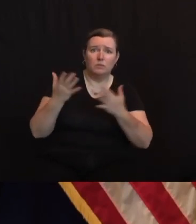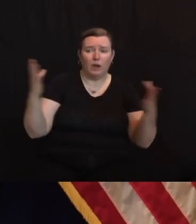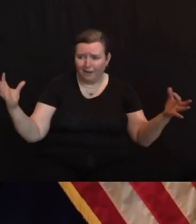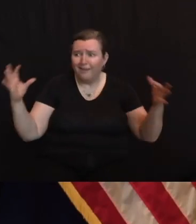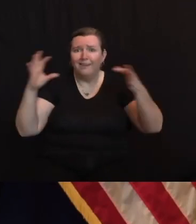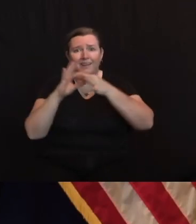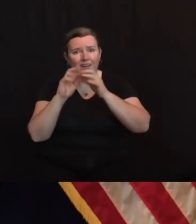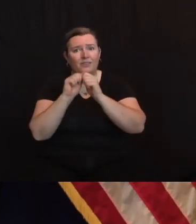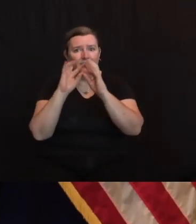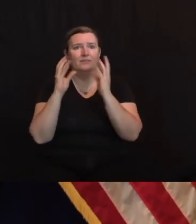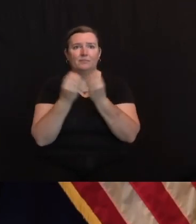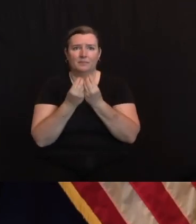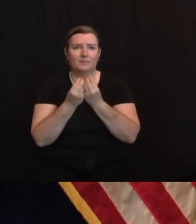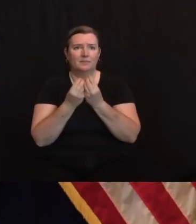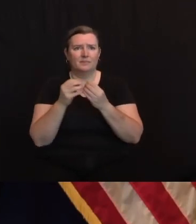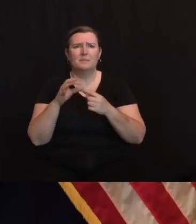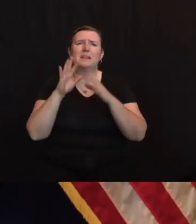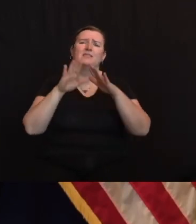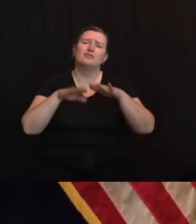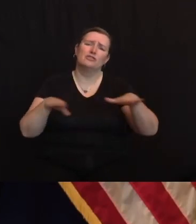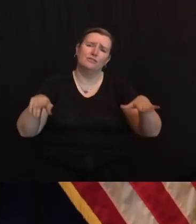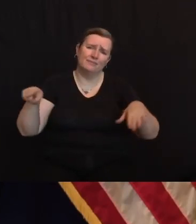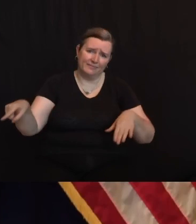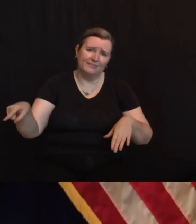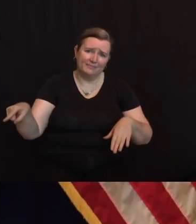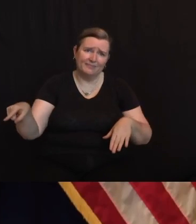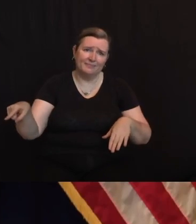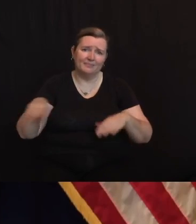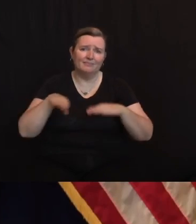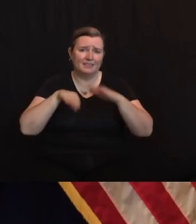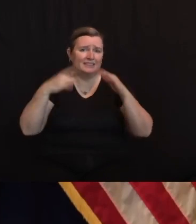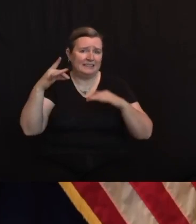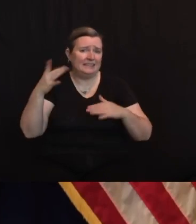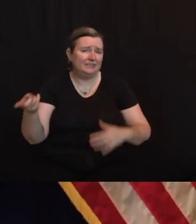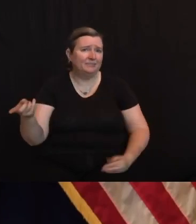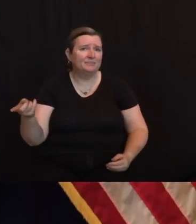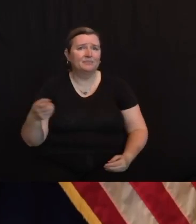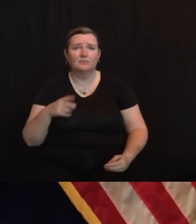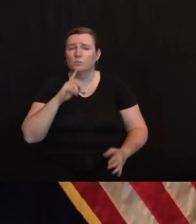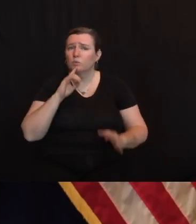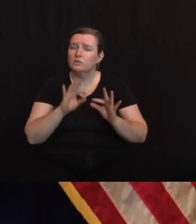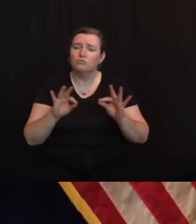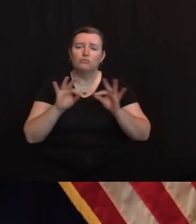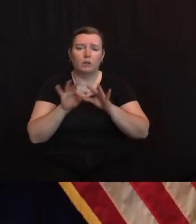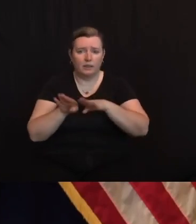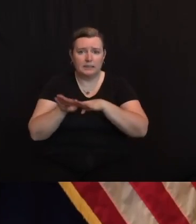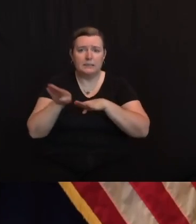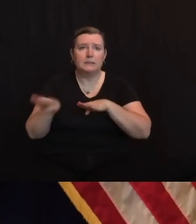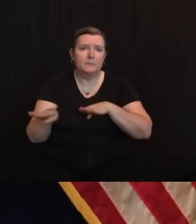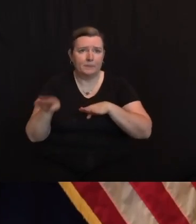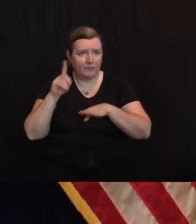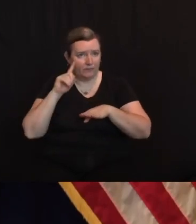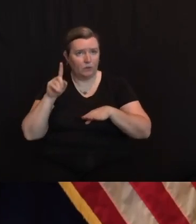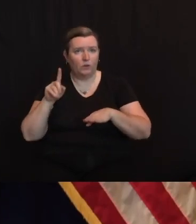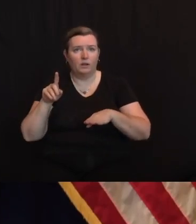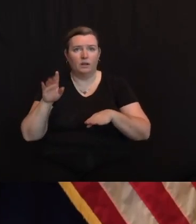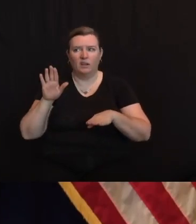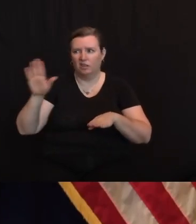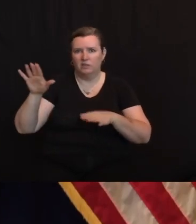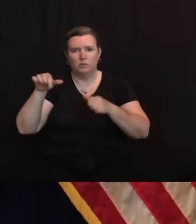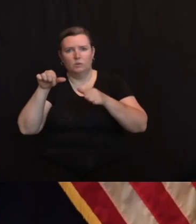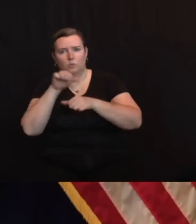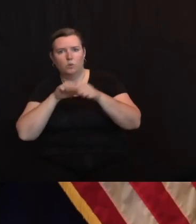in pediatric long-term care facilities, is a critical step for the mental, physical, social, and emotional well-being of these